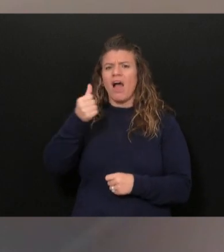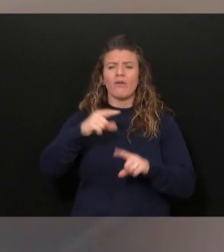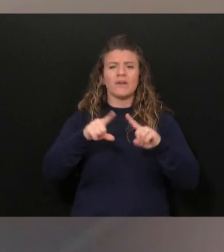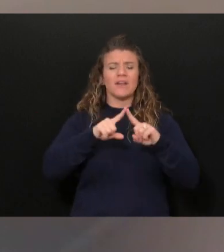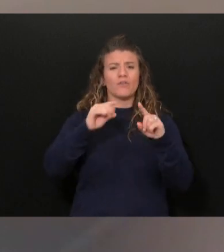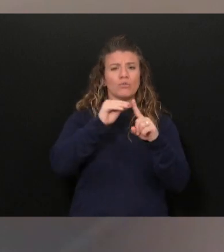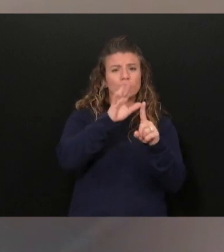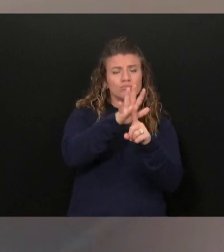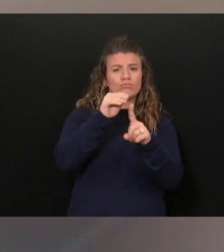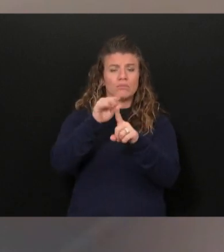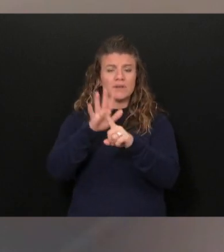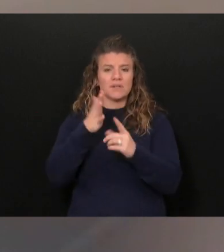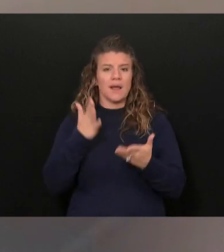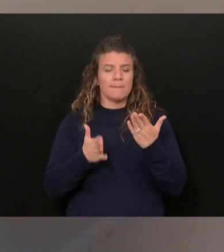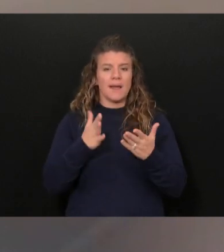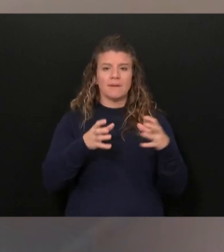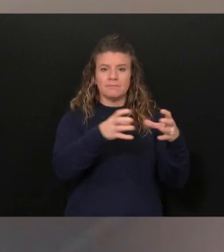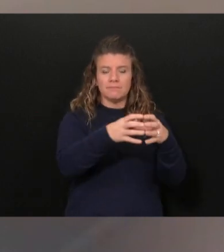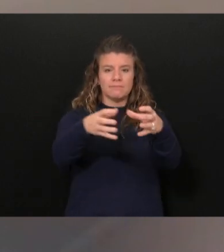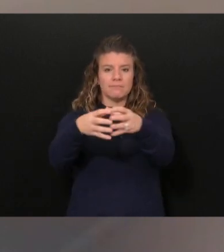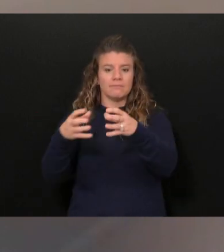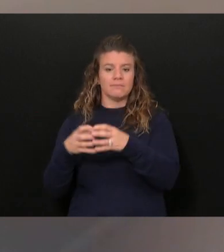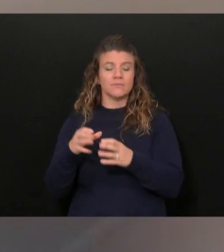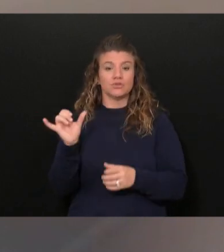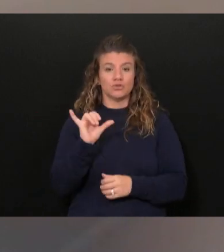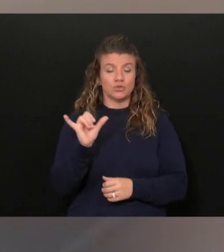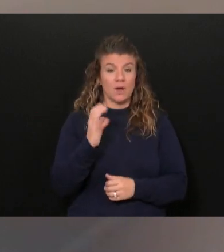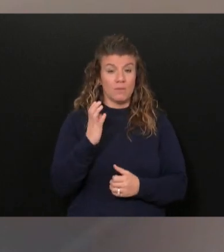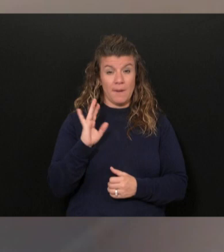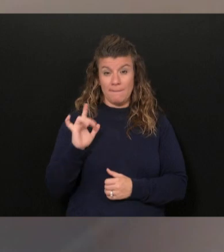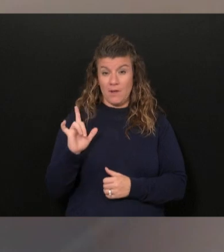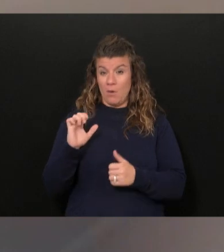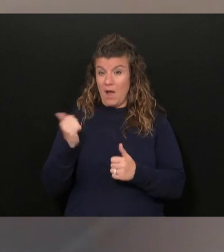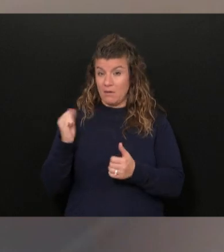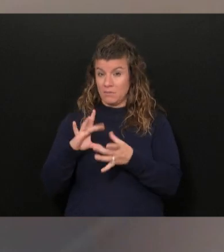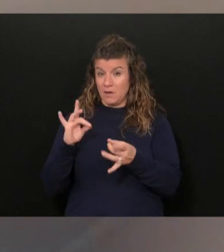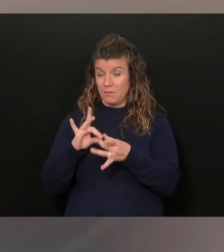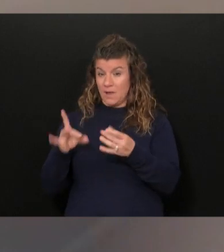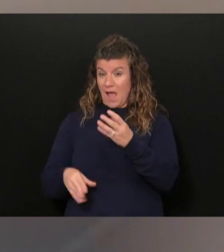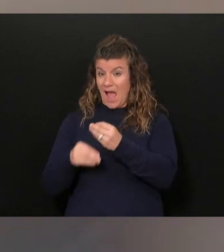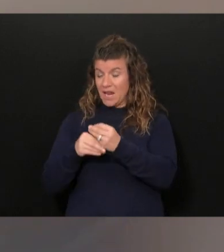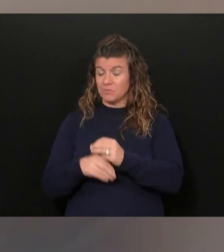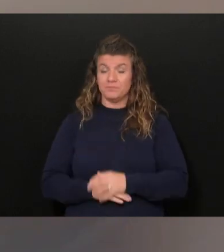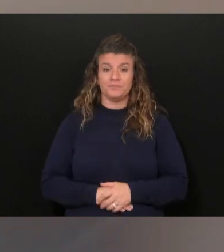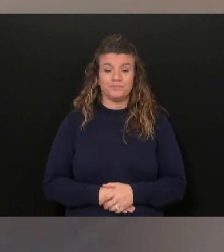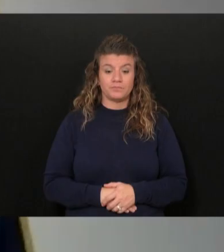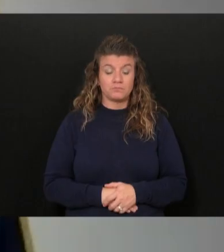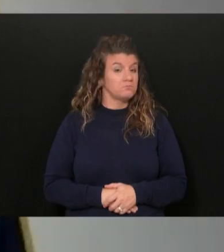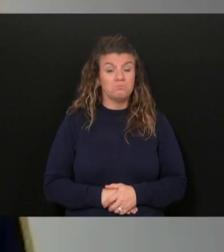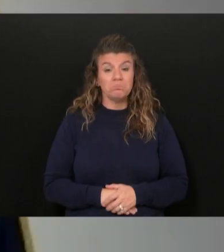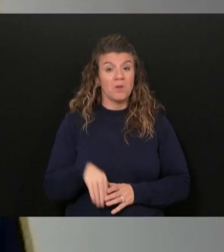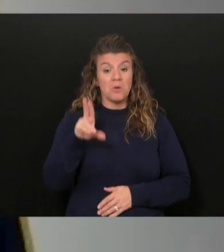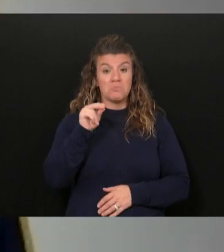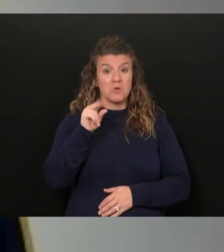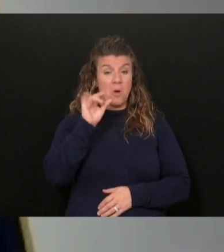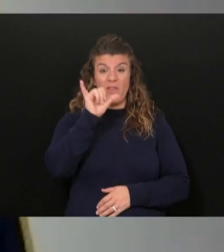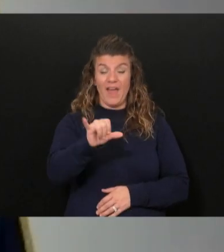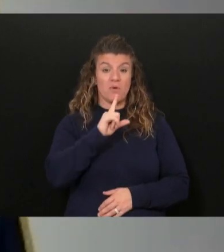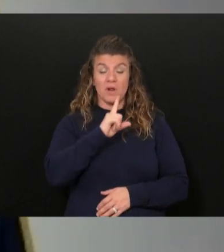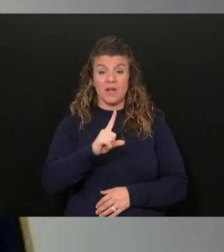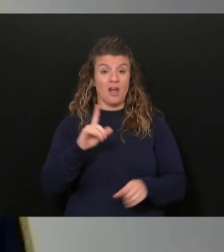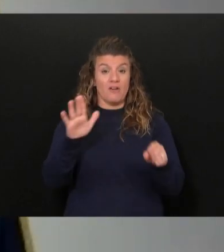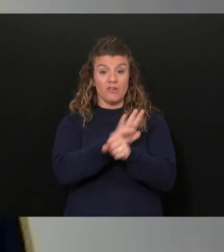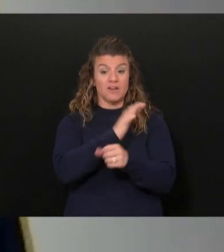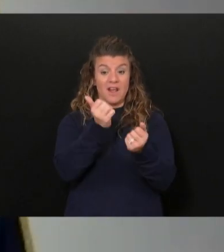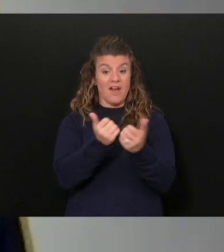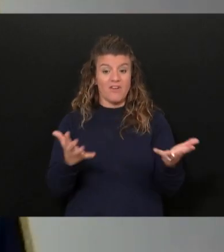not be in congregate settings. So Bill, I don't know if you have other comments. No, that actually covers it very well. We're looking